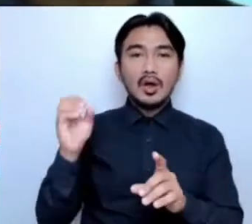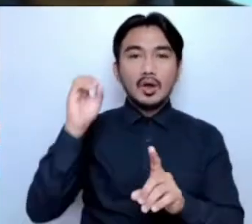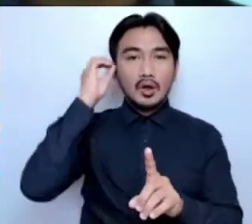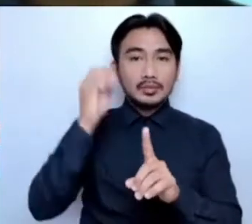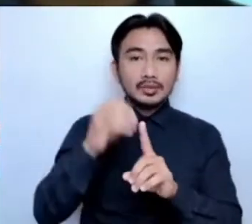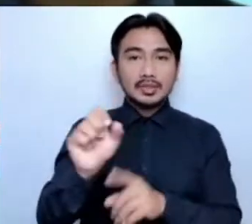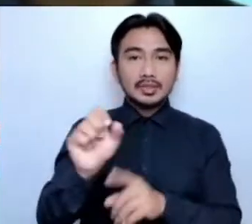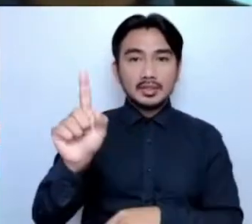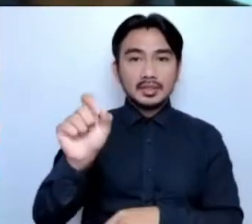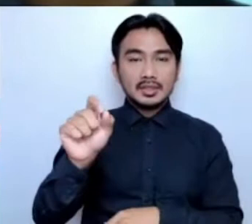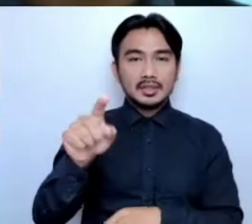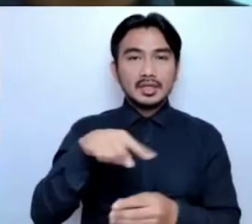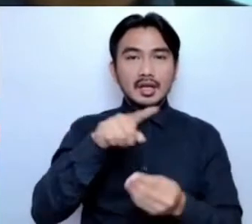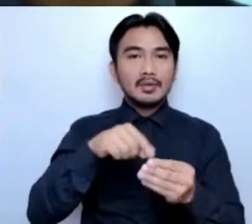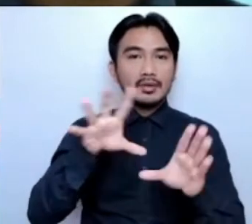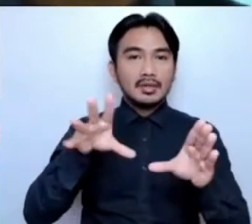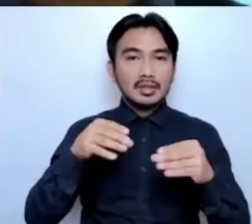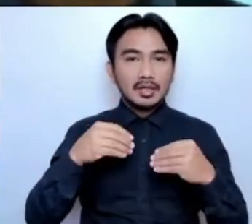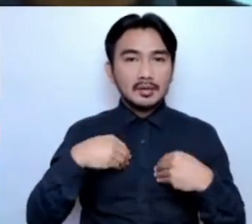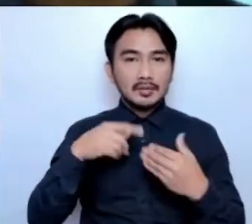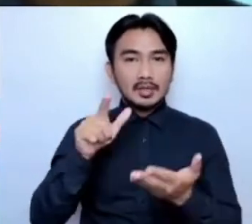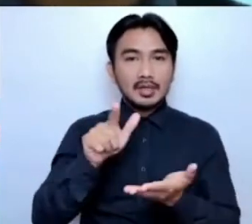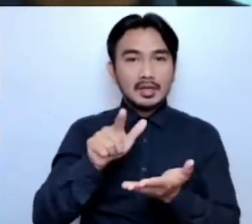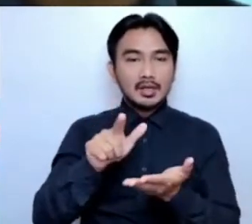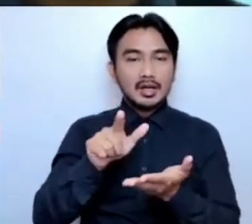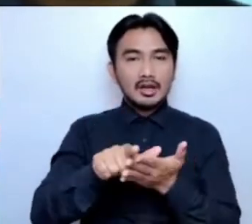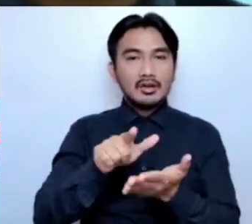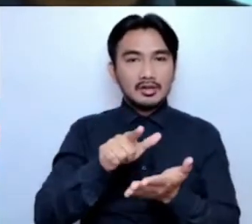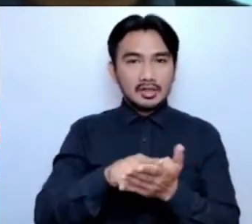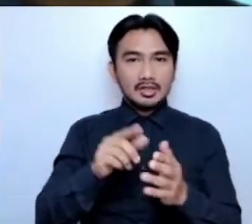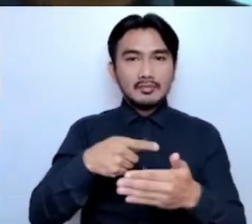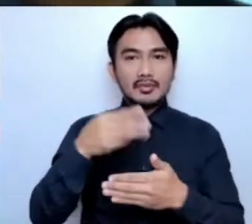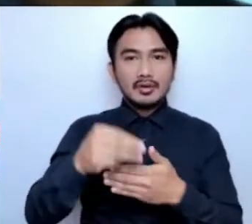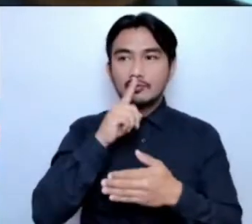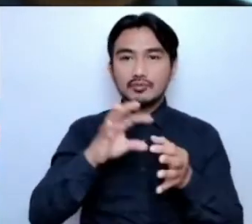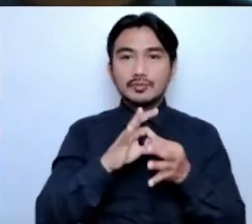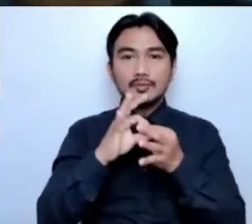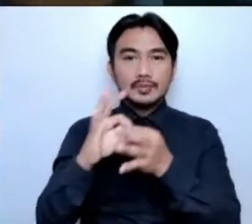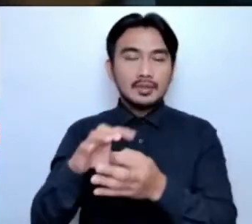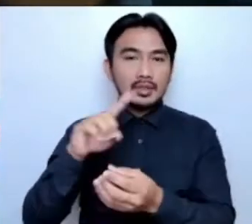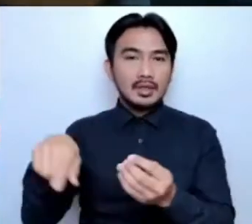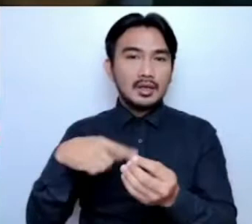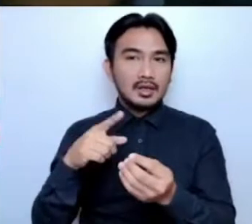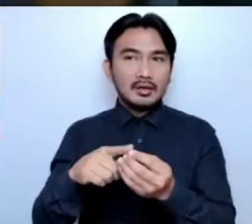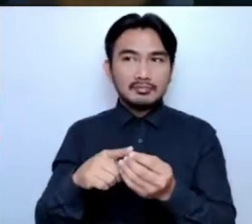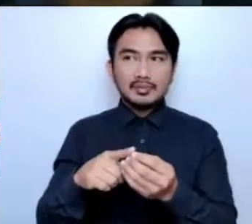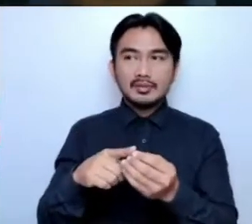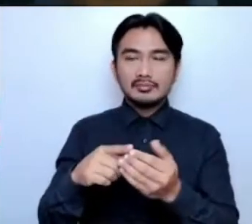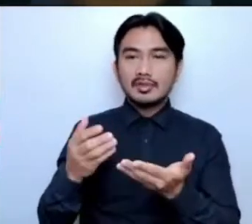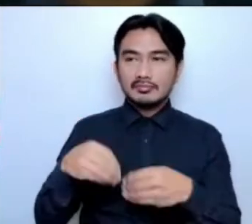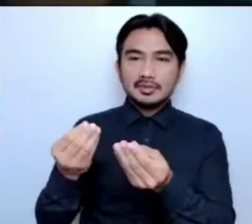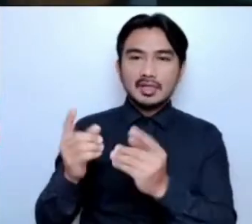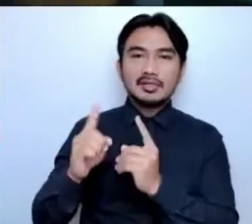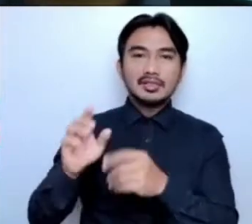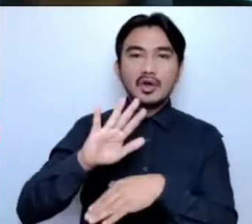adapted and implemented learning programs that ensure relevance and responsiveness to the needs of the